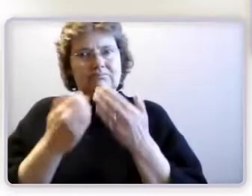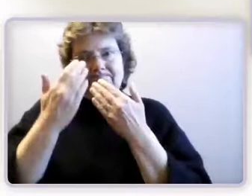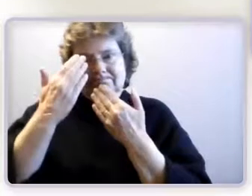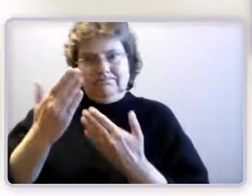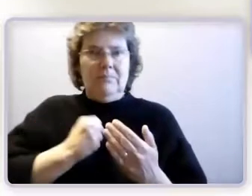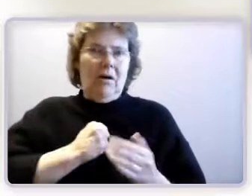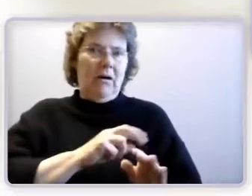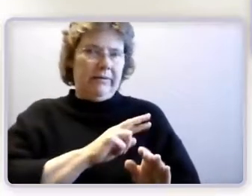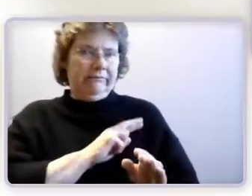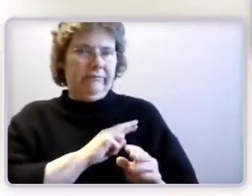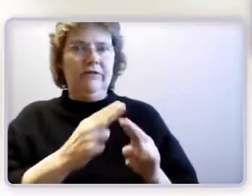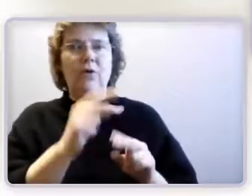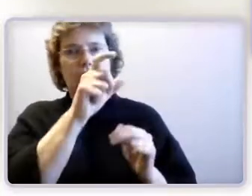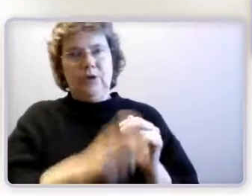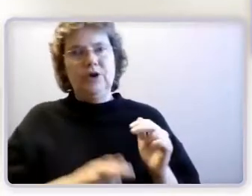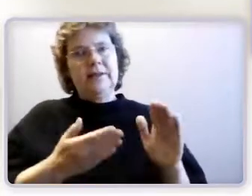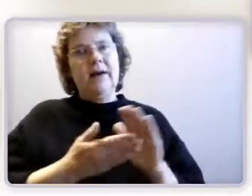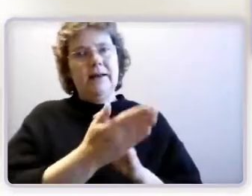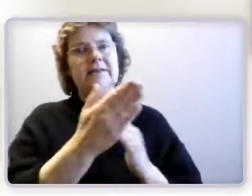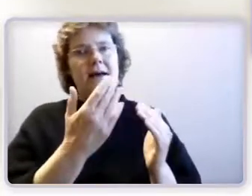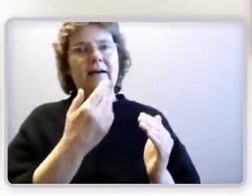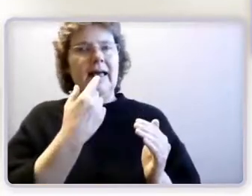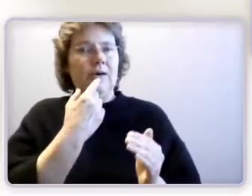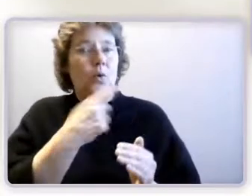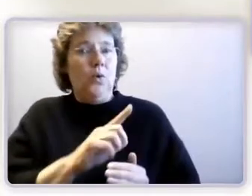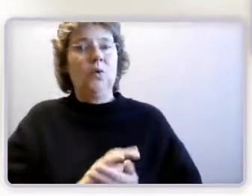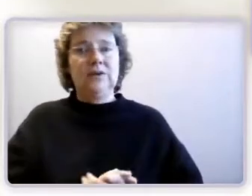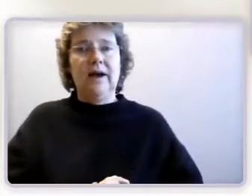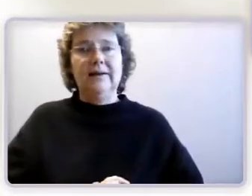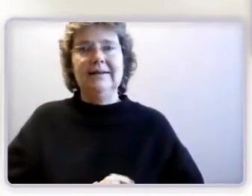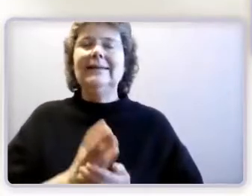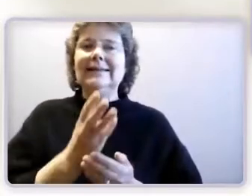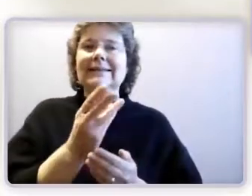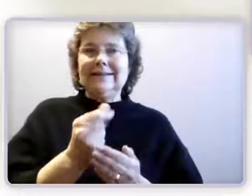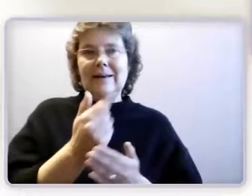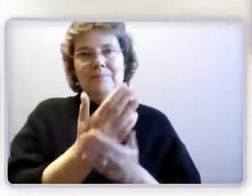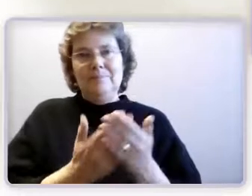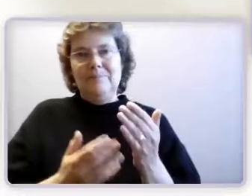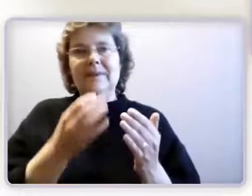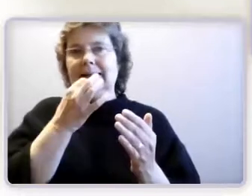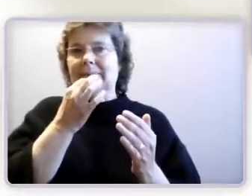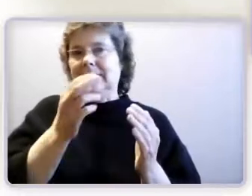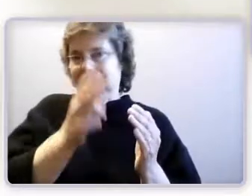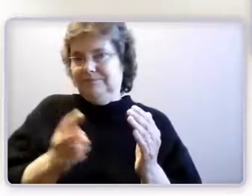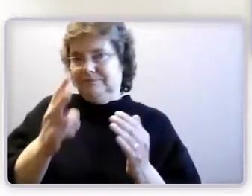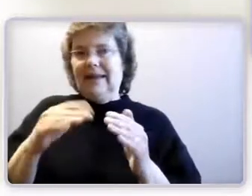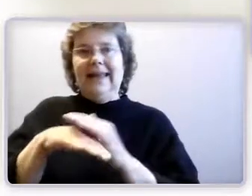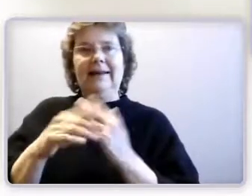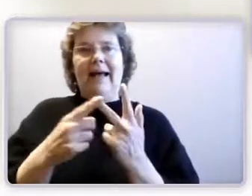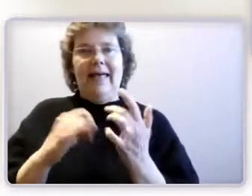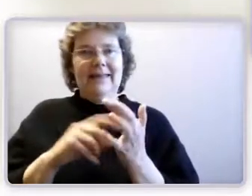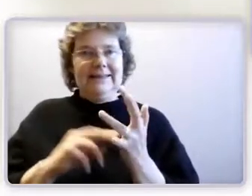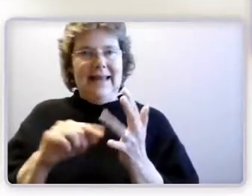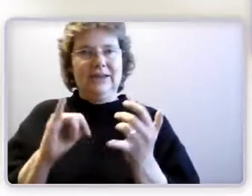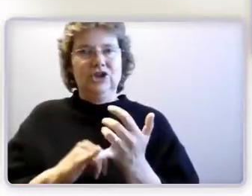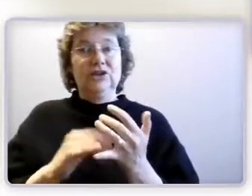Some of this does repeat itself with some of the other sections and the other legislation, but a person with a disability who